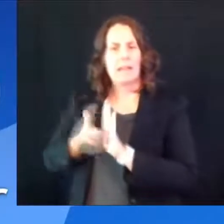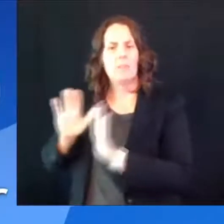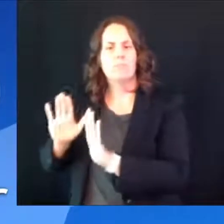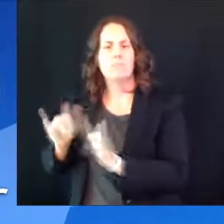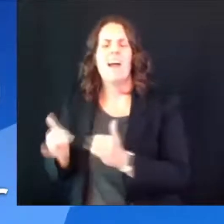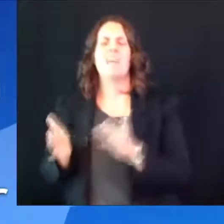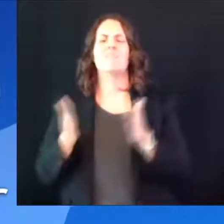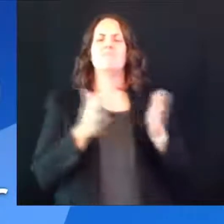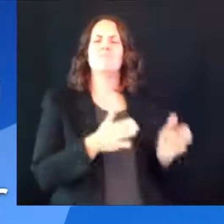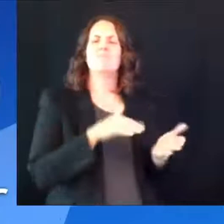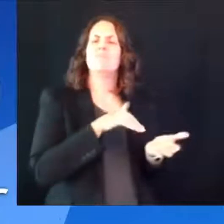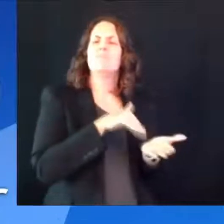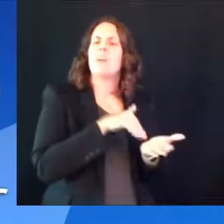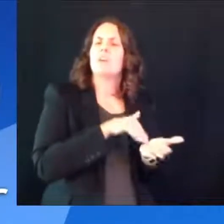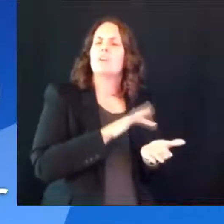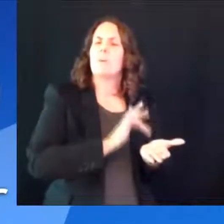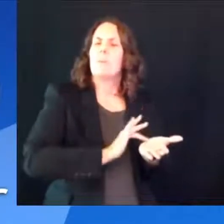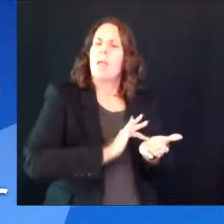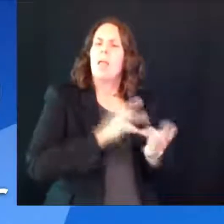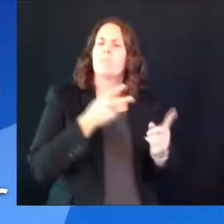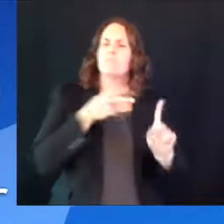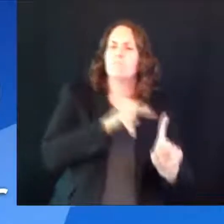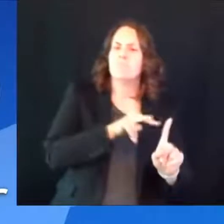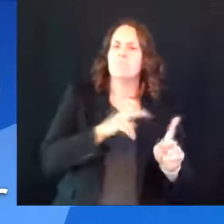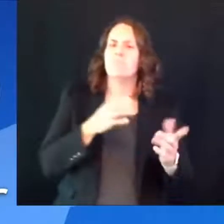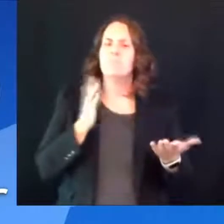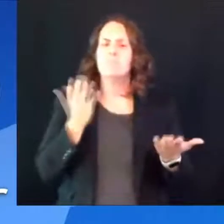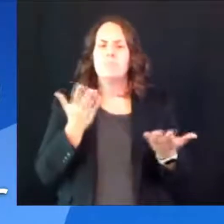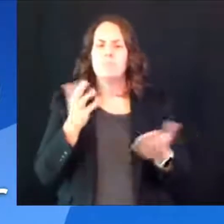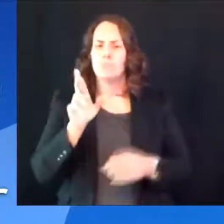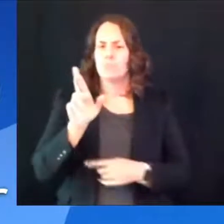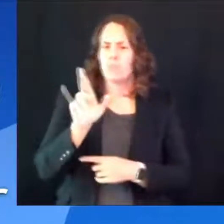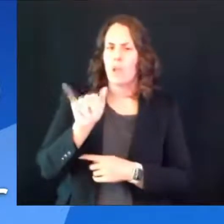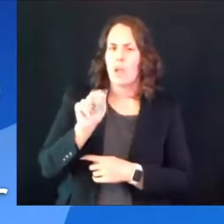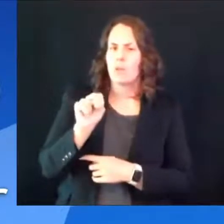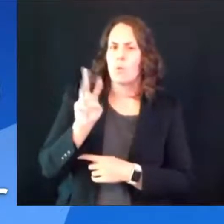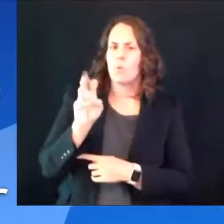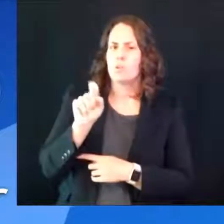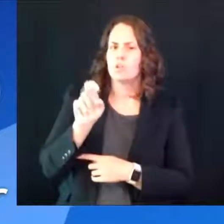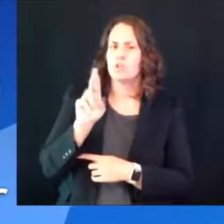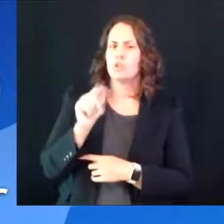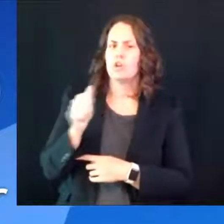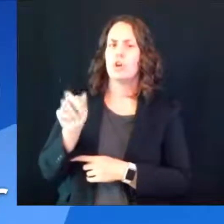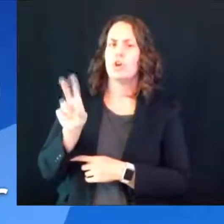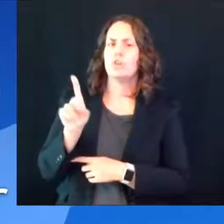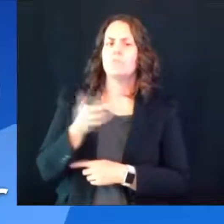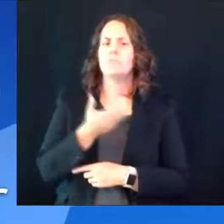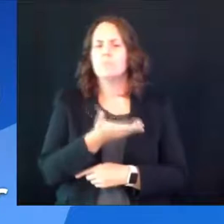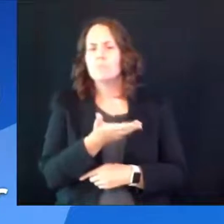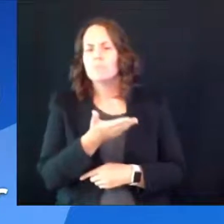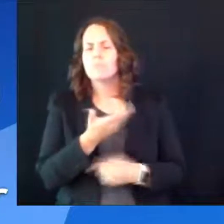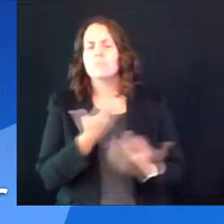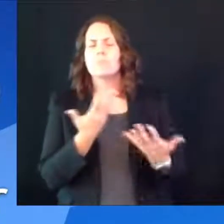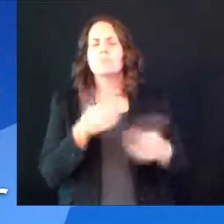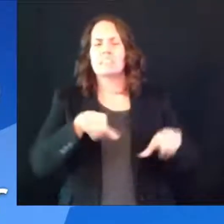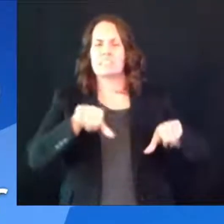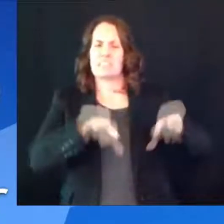this order limiting indoor public gatherings and what you hope it achieves. Thank